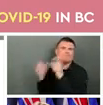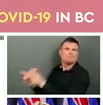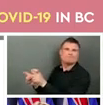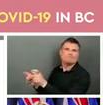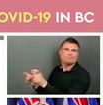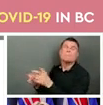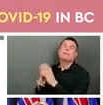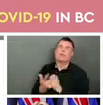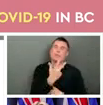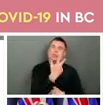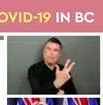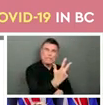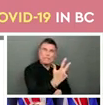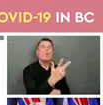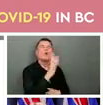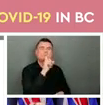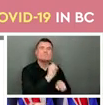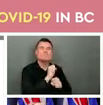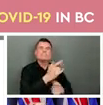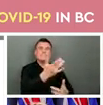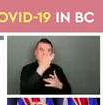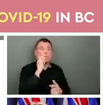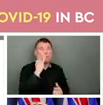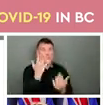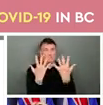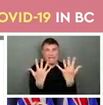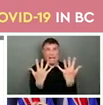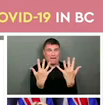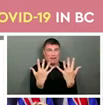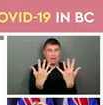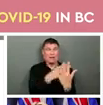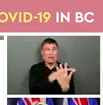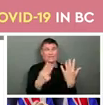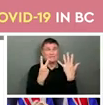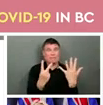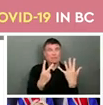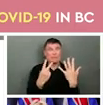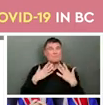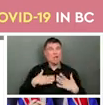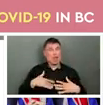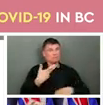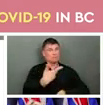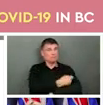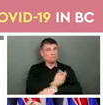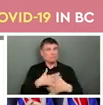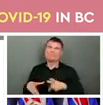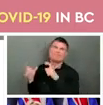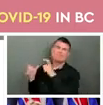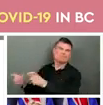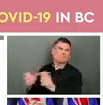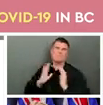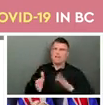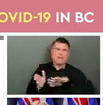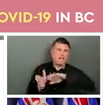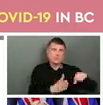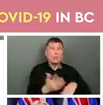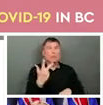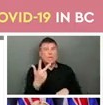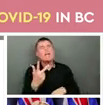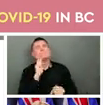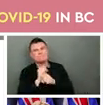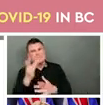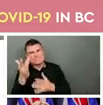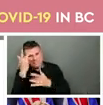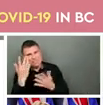are working in all age groups, and we have the information from the 70 and over a longer period of